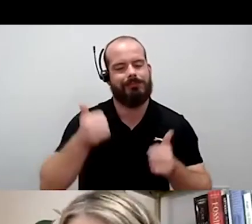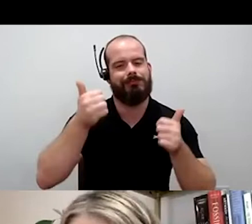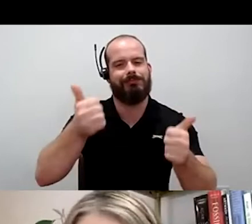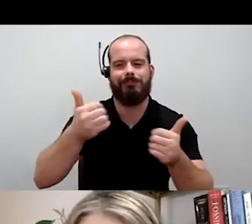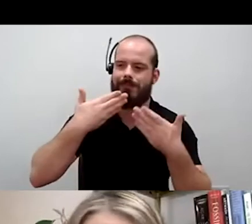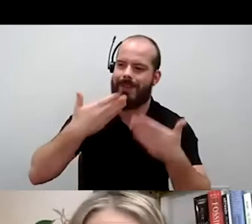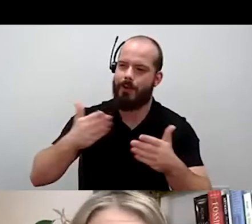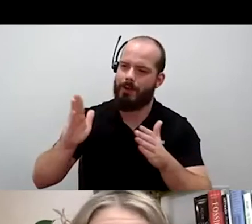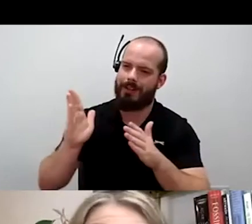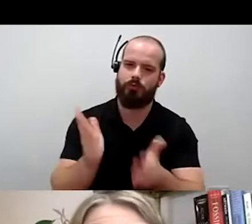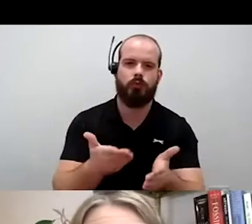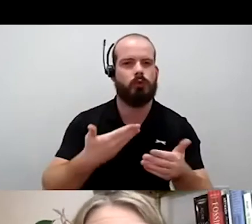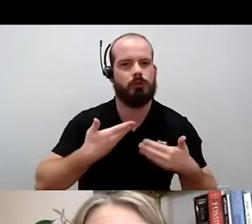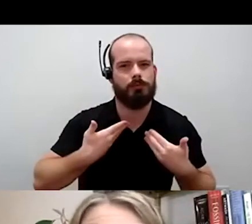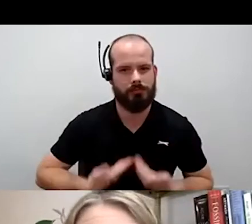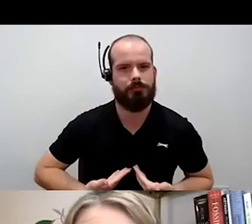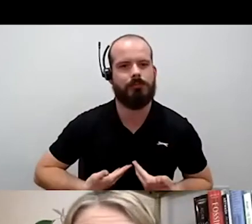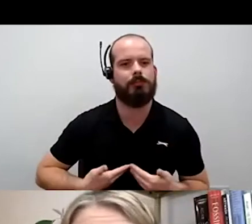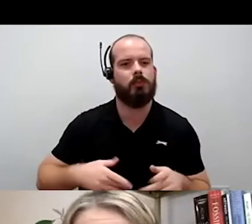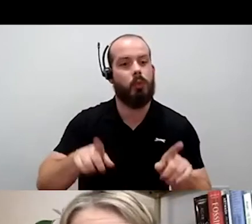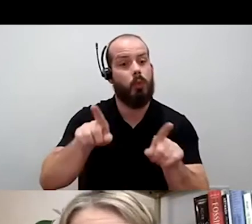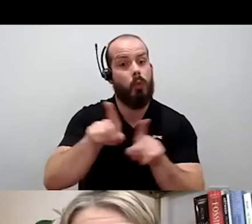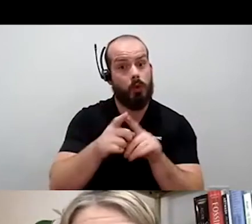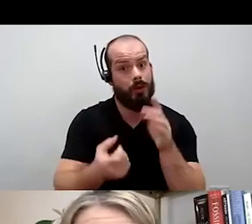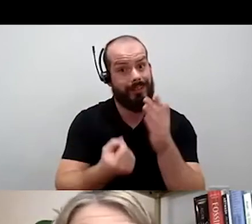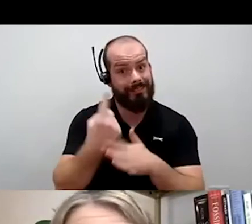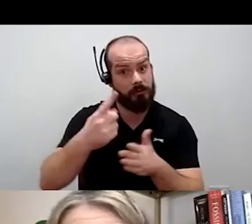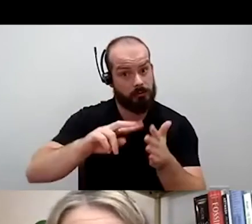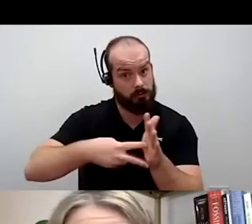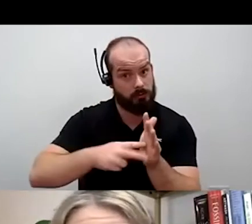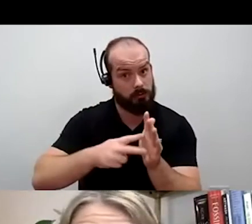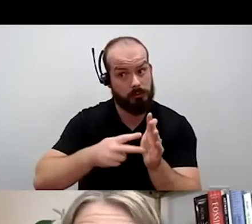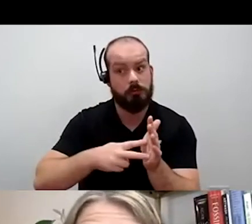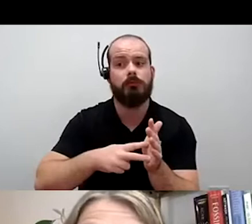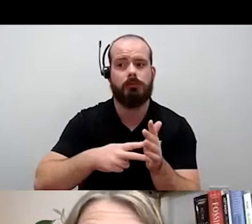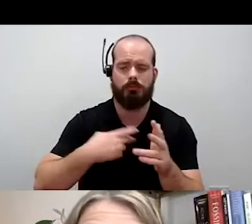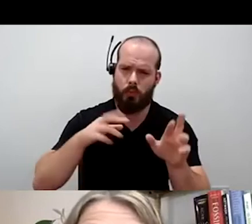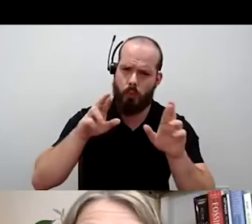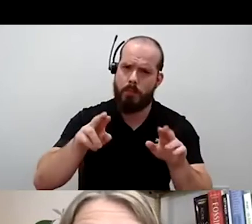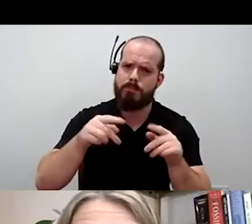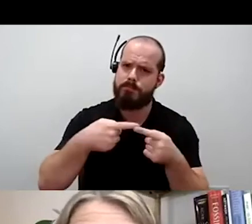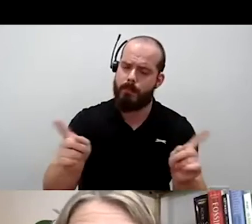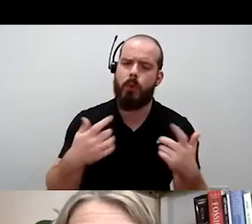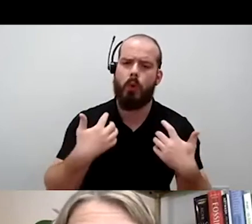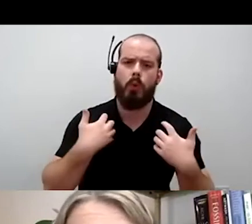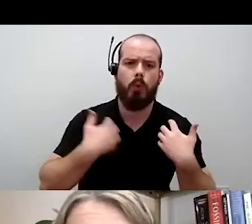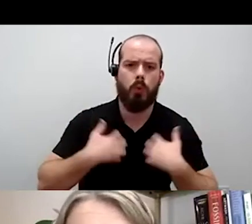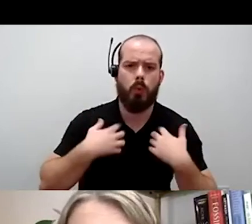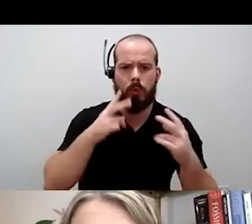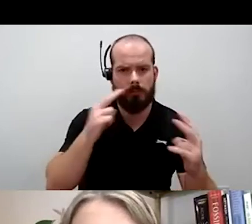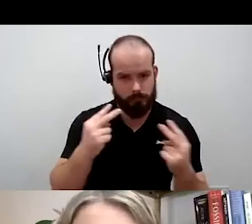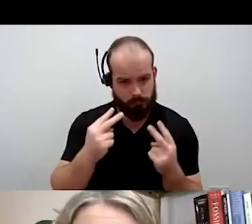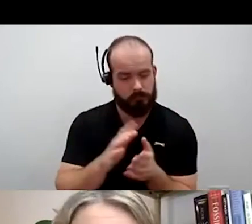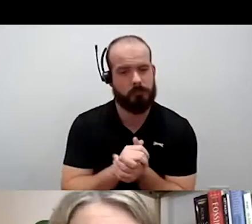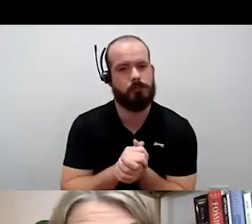that introduction, and thank you for putting together this event, which I hope is going to be really interesting and a really